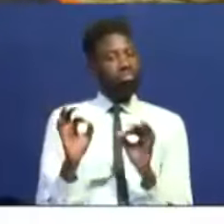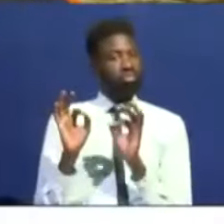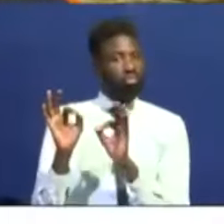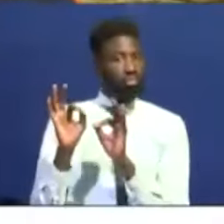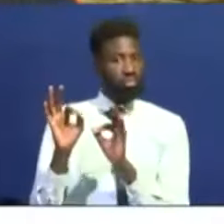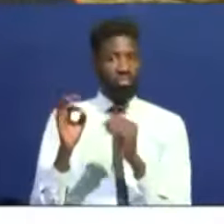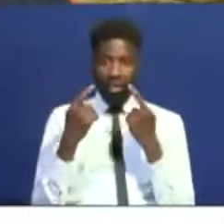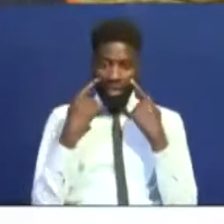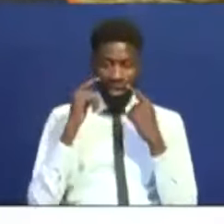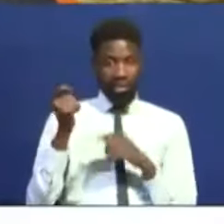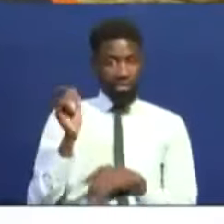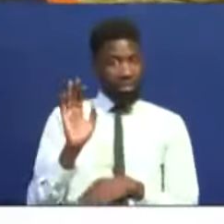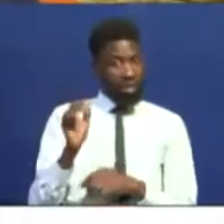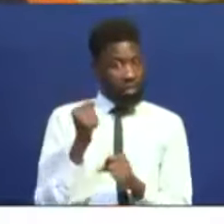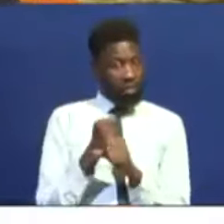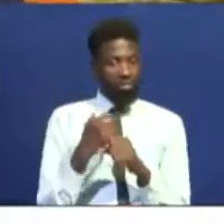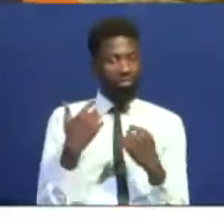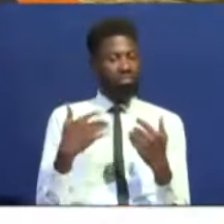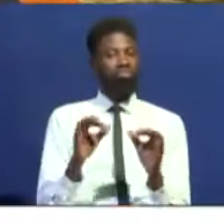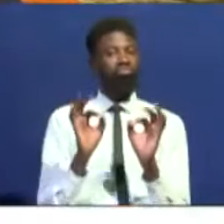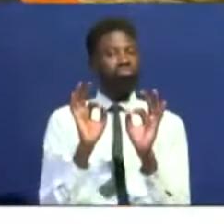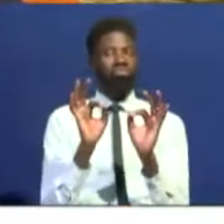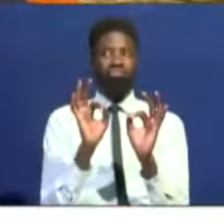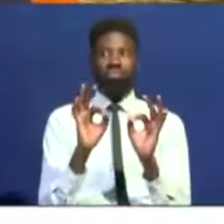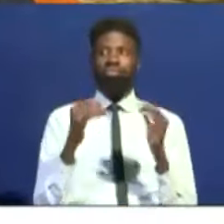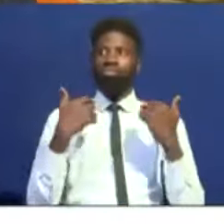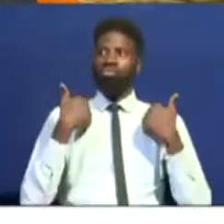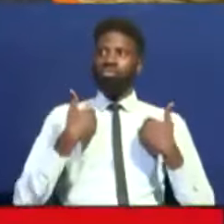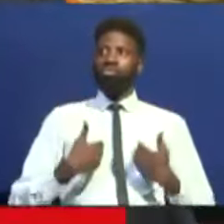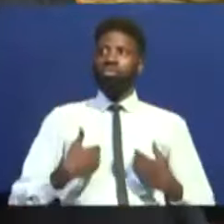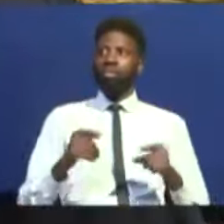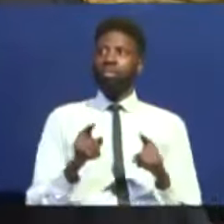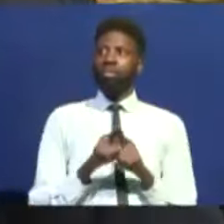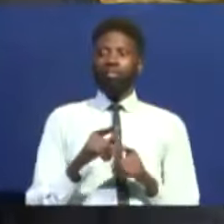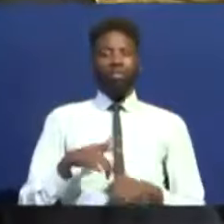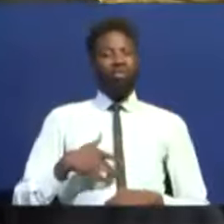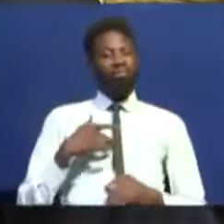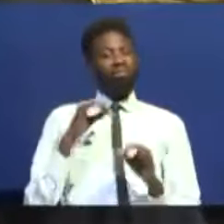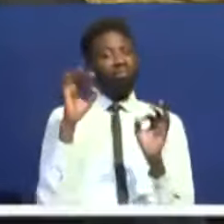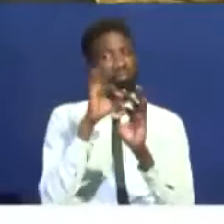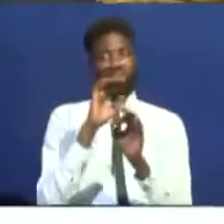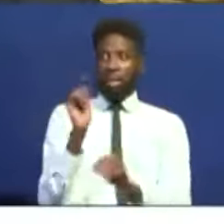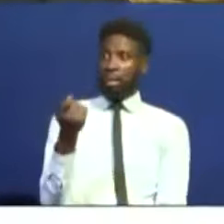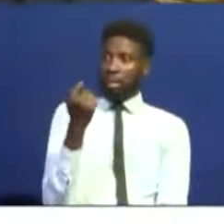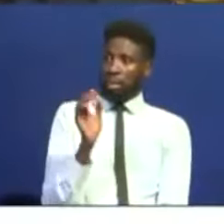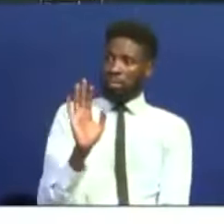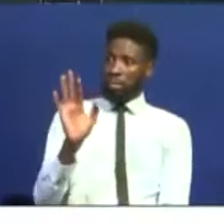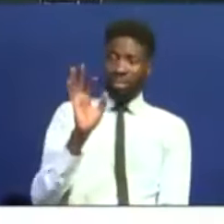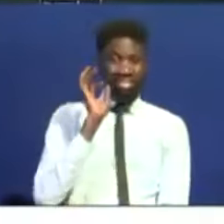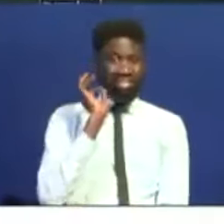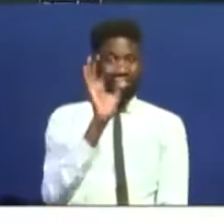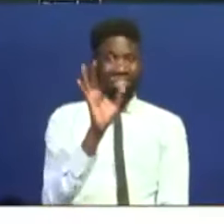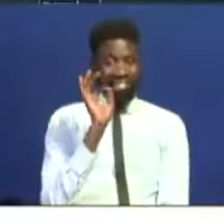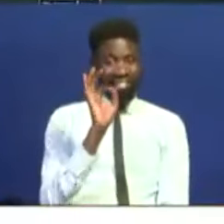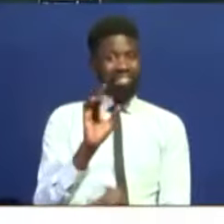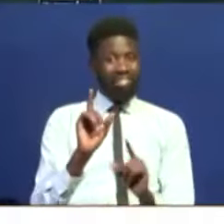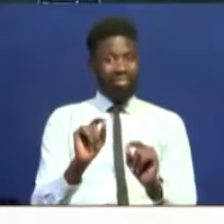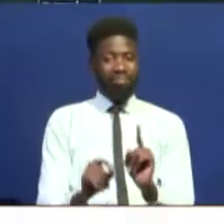what Kenya has to produce. And I am amazed by what Kenya has to offer in darts.